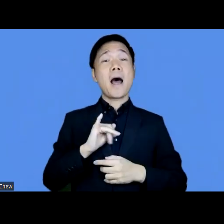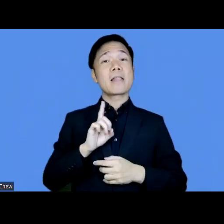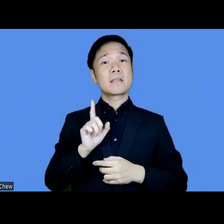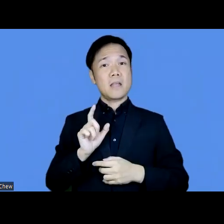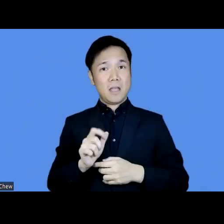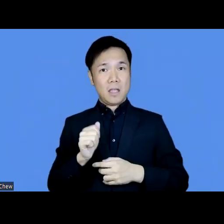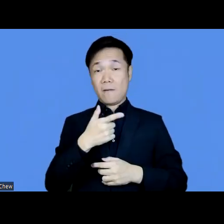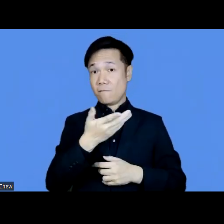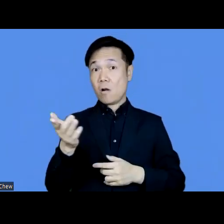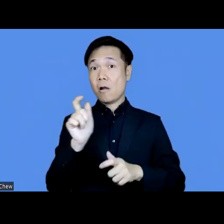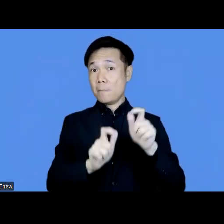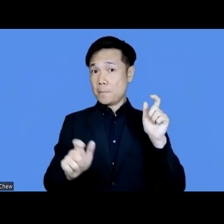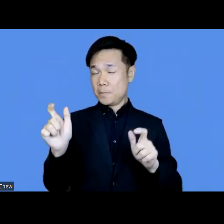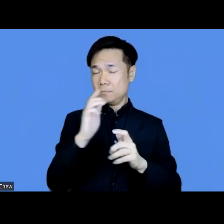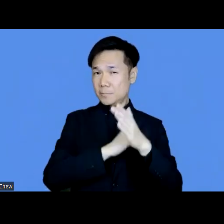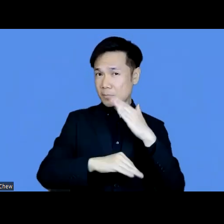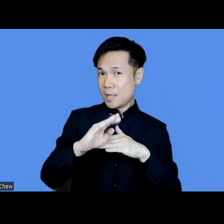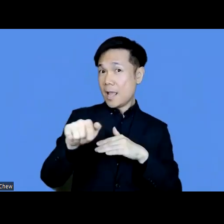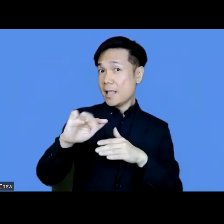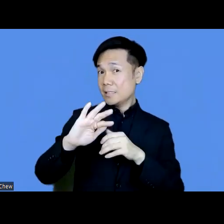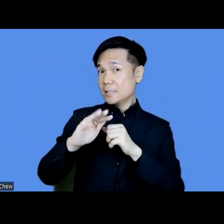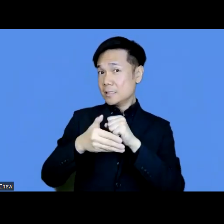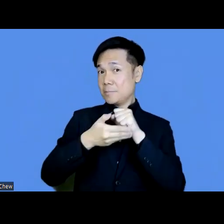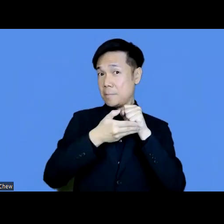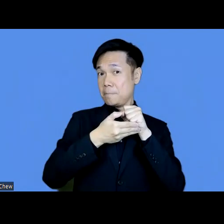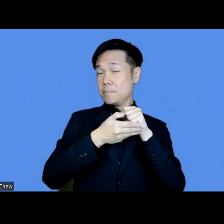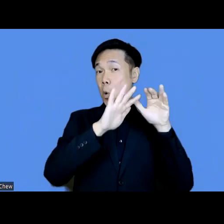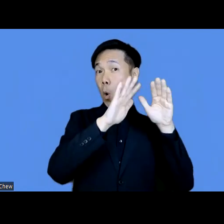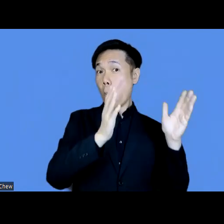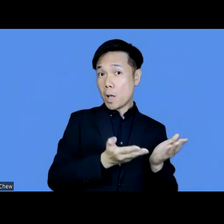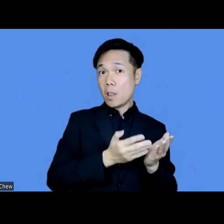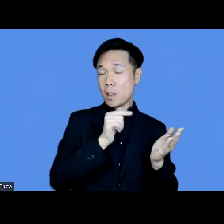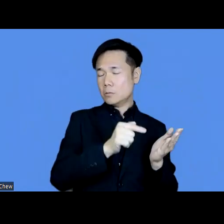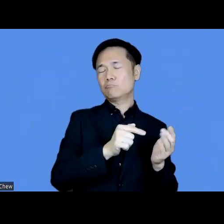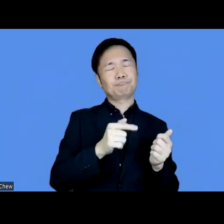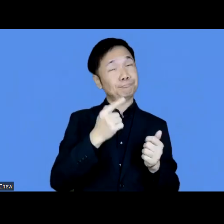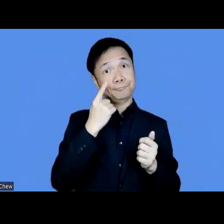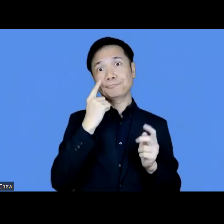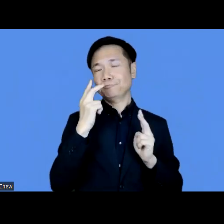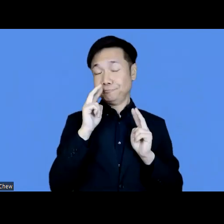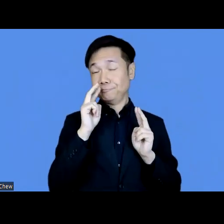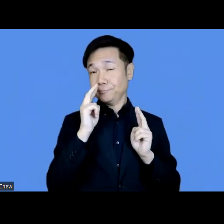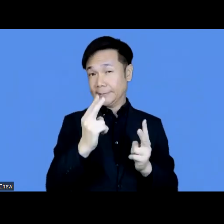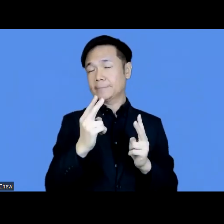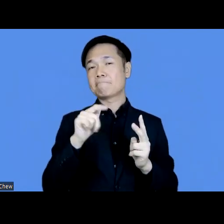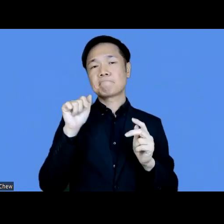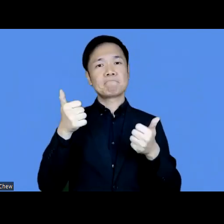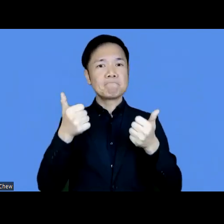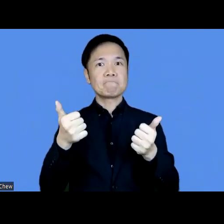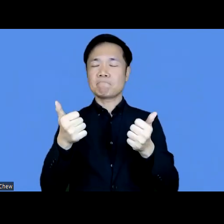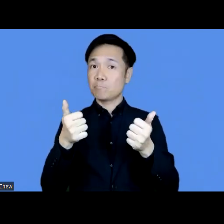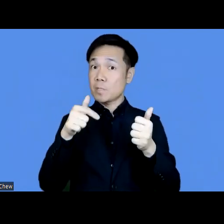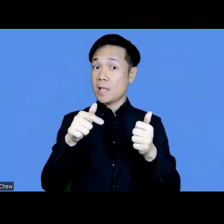with disabilities, and CBM Global, we are now in a position to say that we have a disability